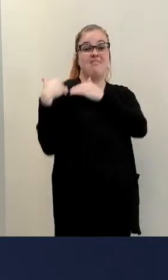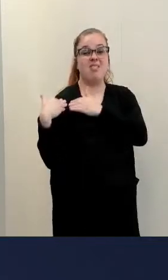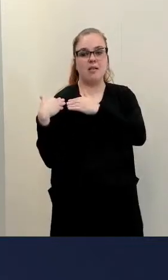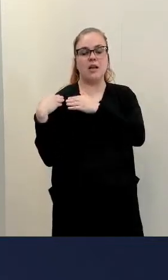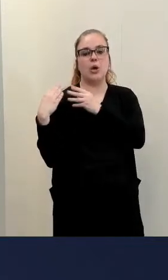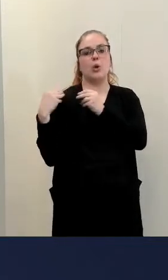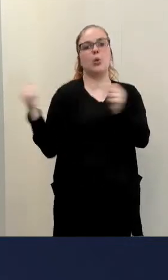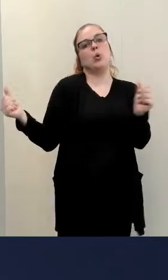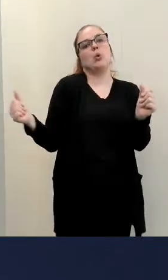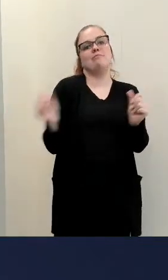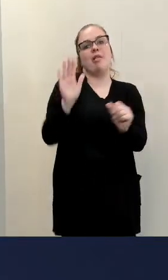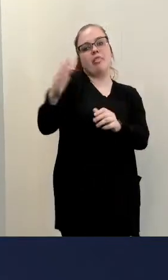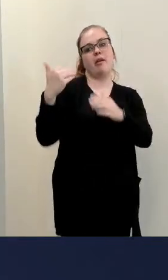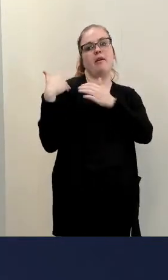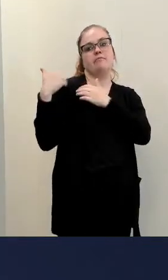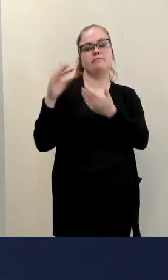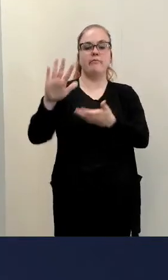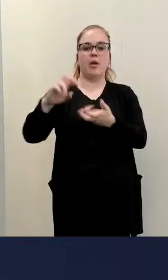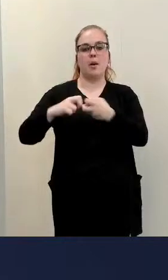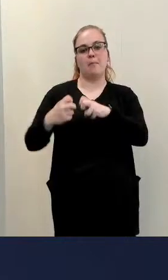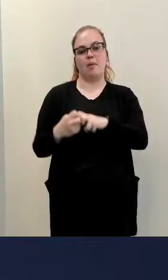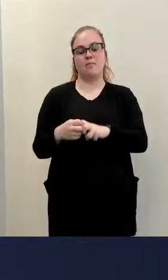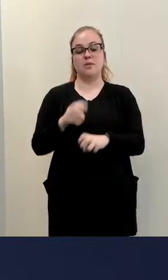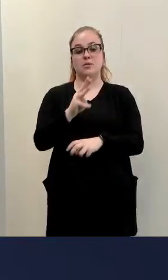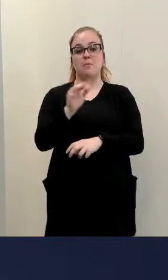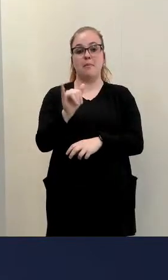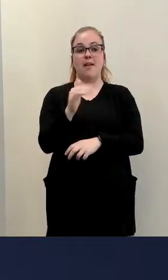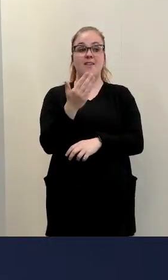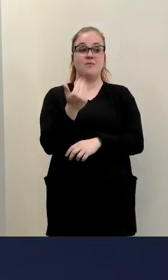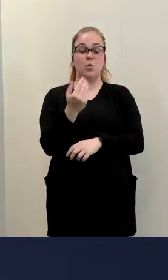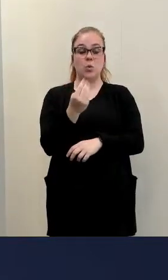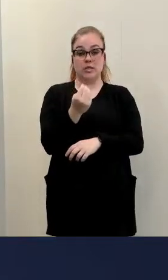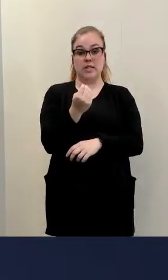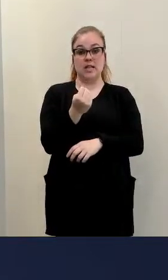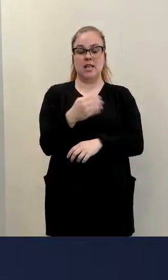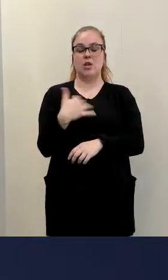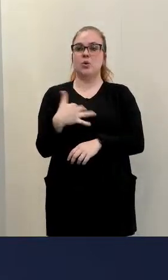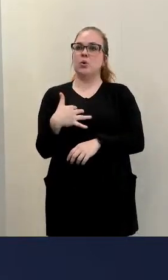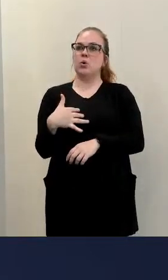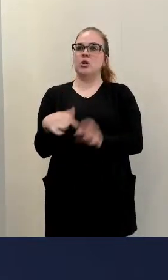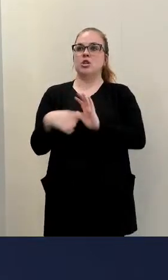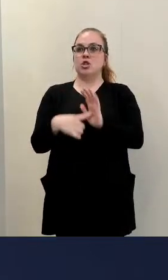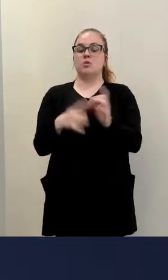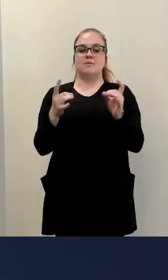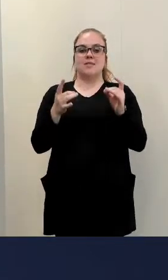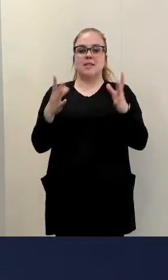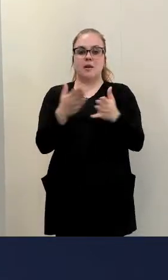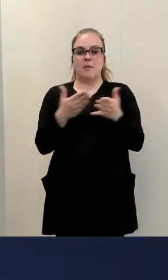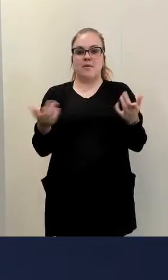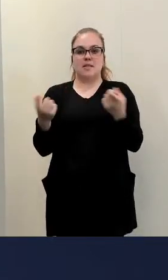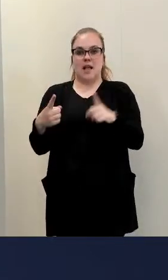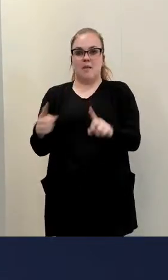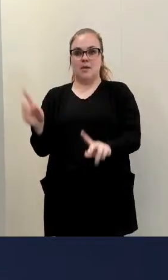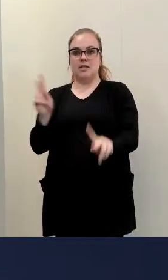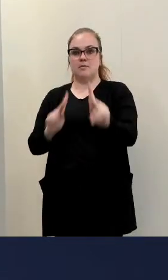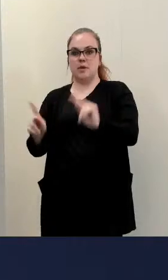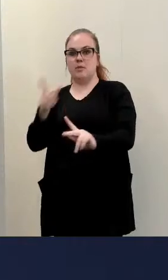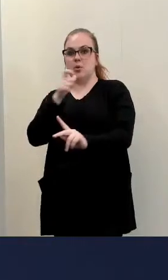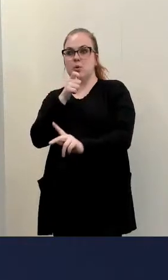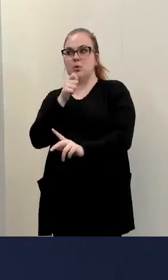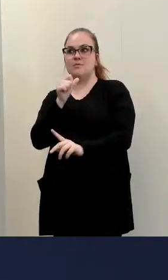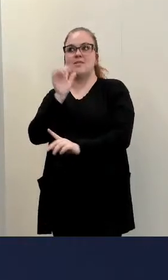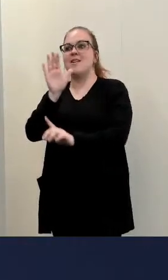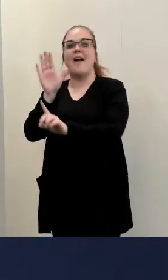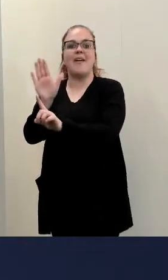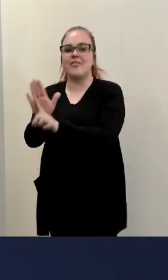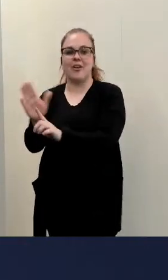person. I think what happened in May 14th was it really showed that, you know, terrible things happen to people who it was not their